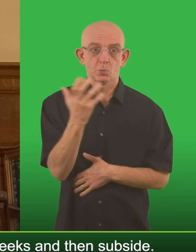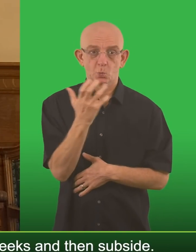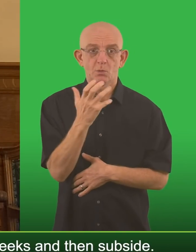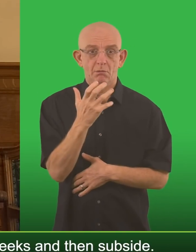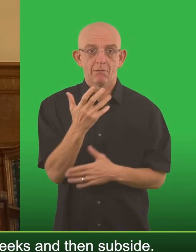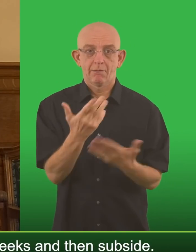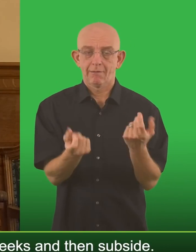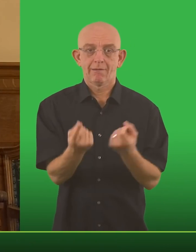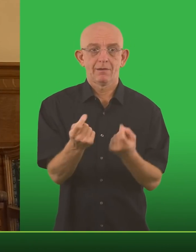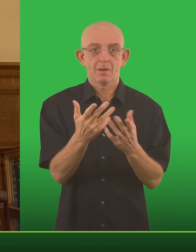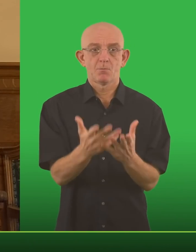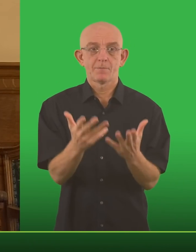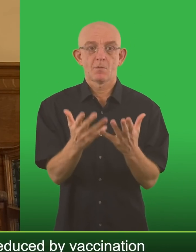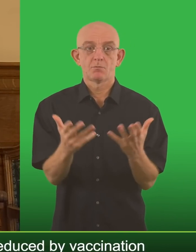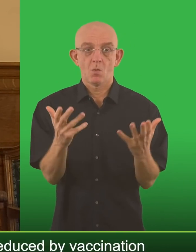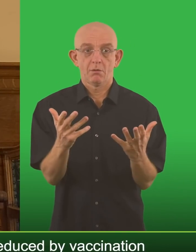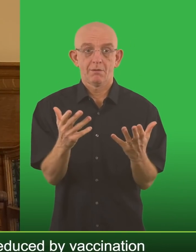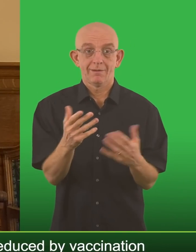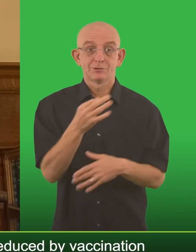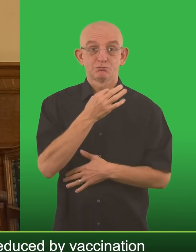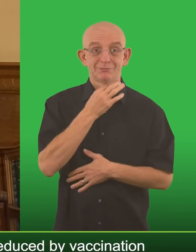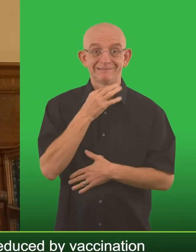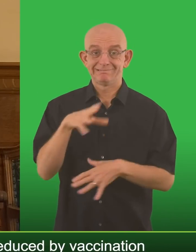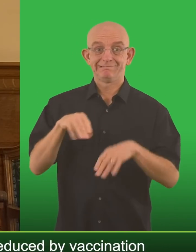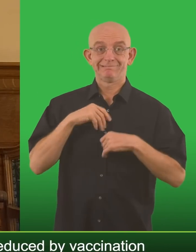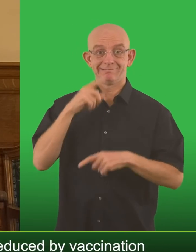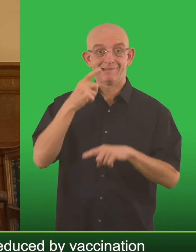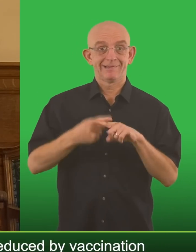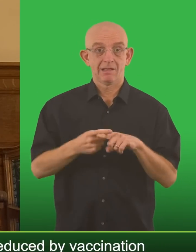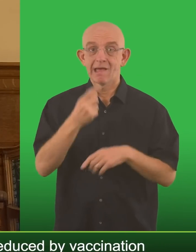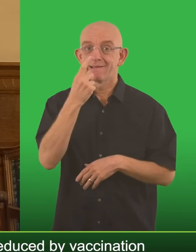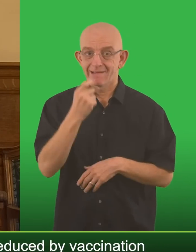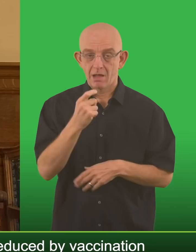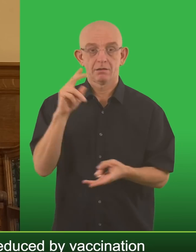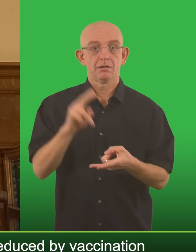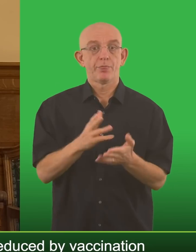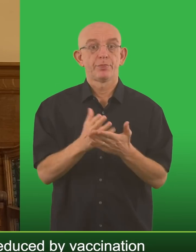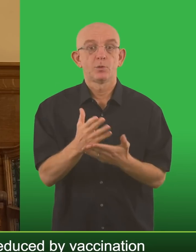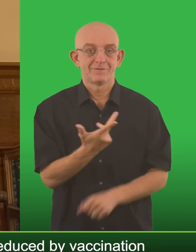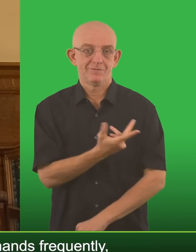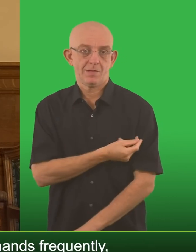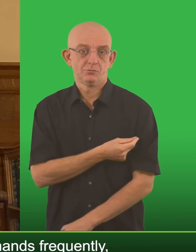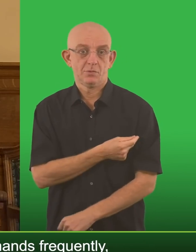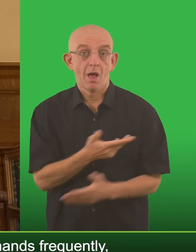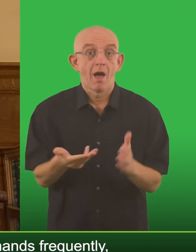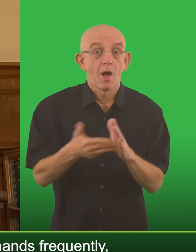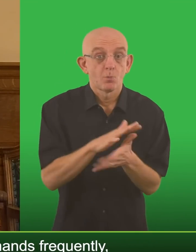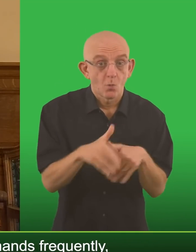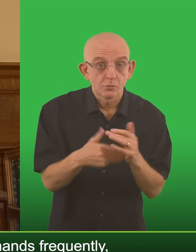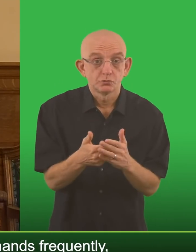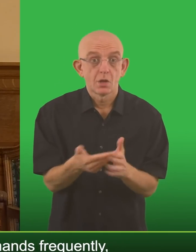for a few weeks and then subside. That risk of being infected can be further reduced by vaccination and still